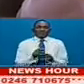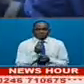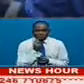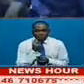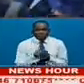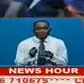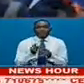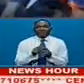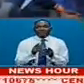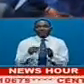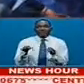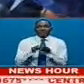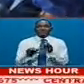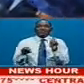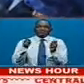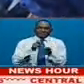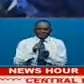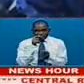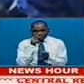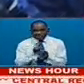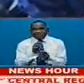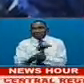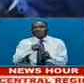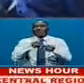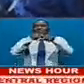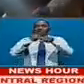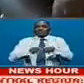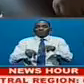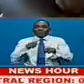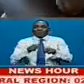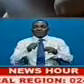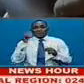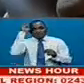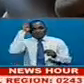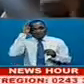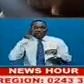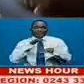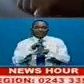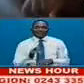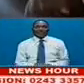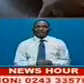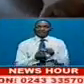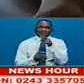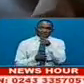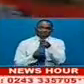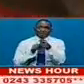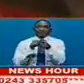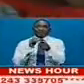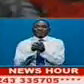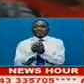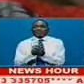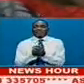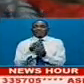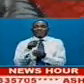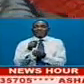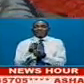person and may even change over time, depending on which parts of the brain have been injured. Madame Janet Togbo El